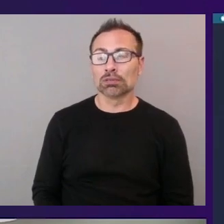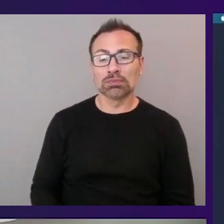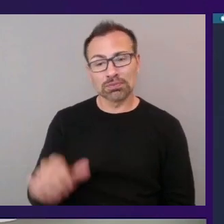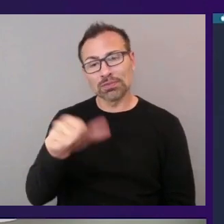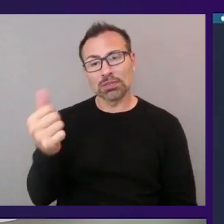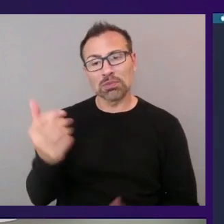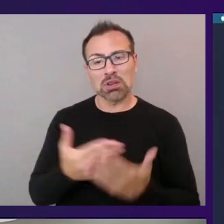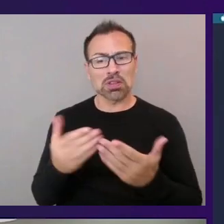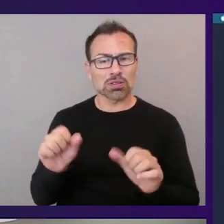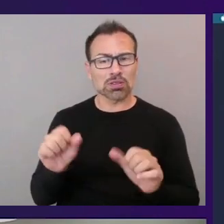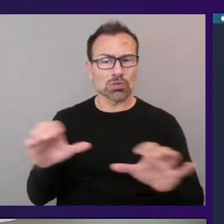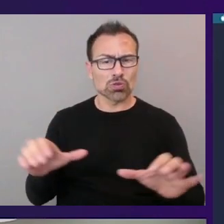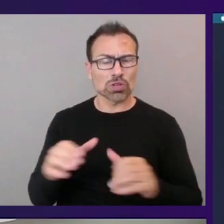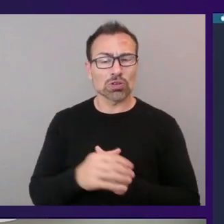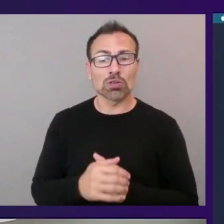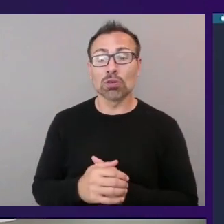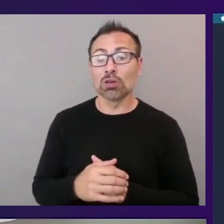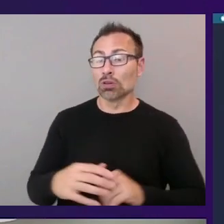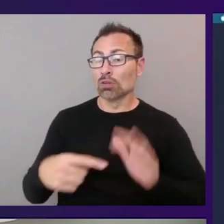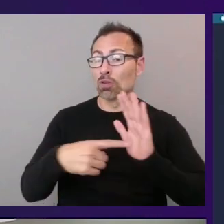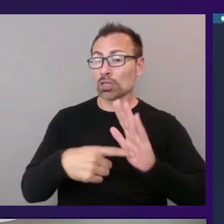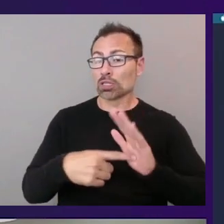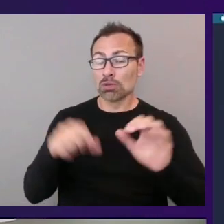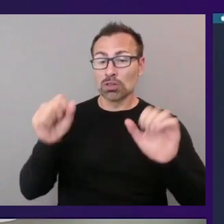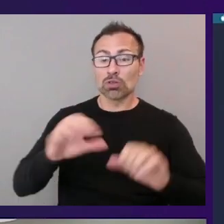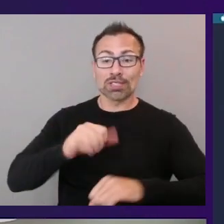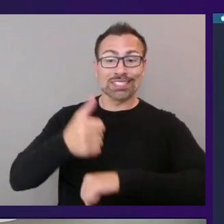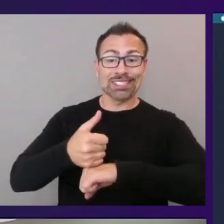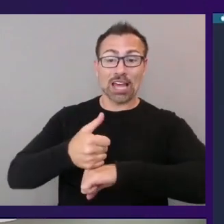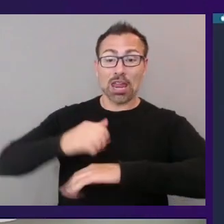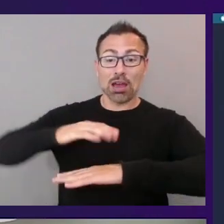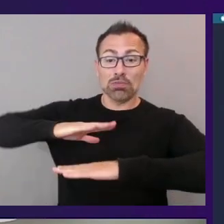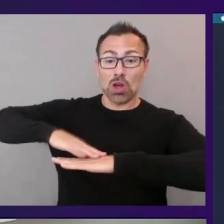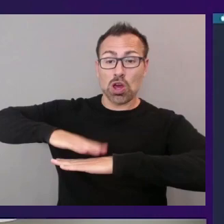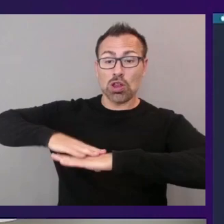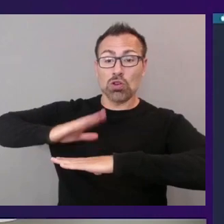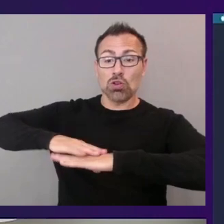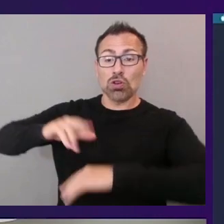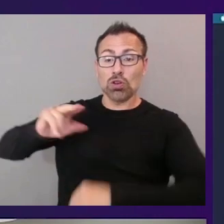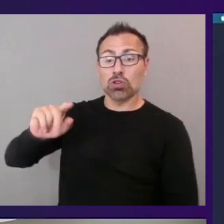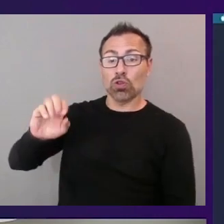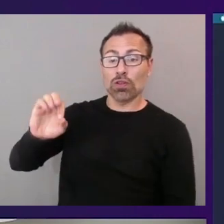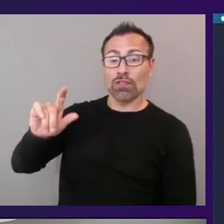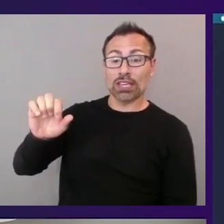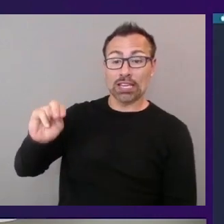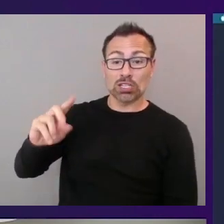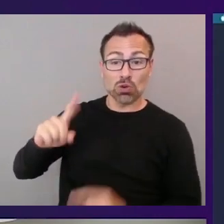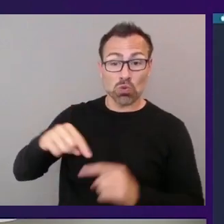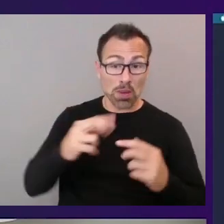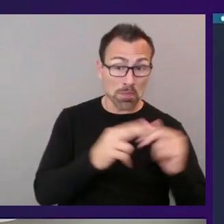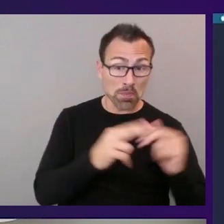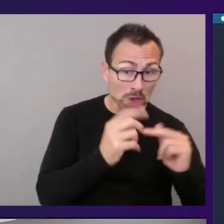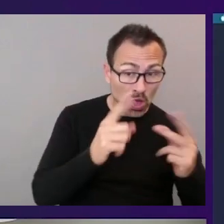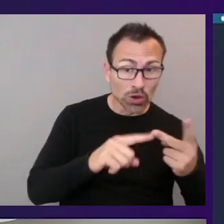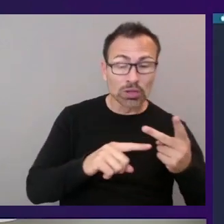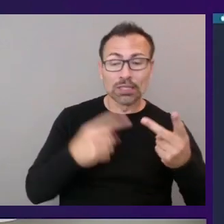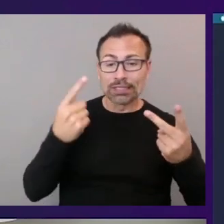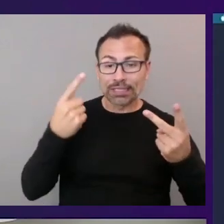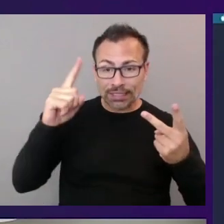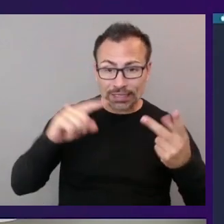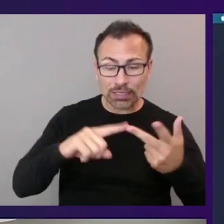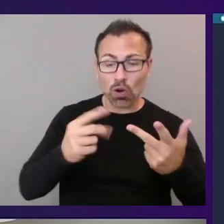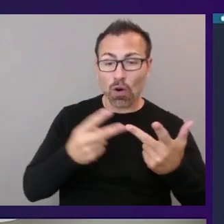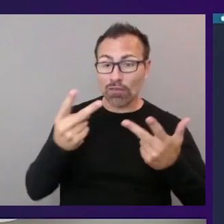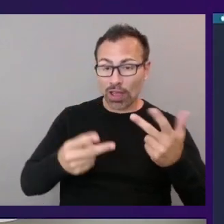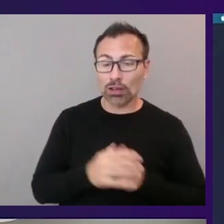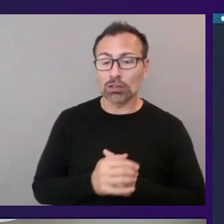for example, you can set up notifications when builds succeed or fail. You can manage access control.